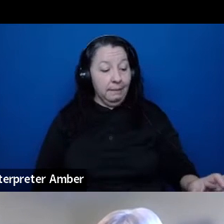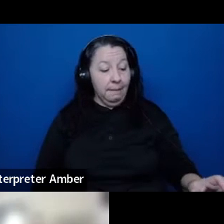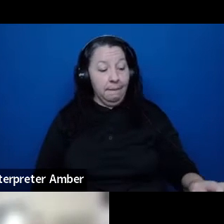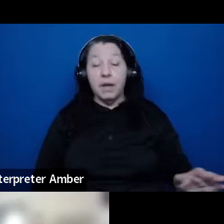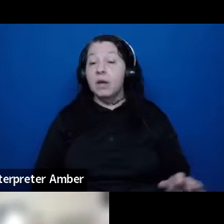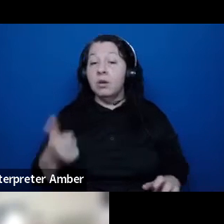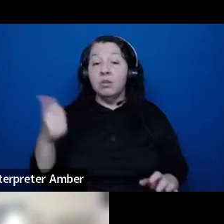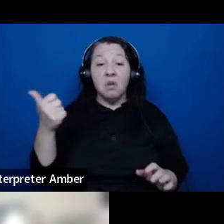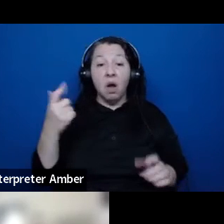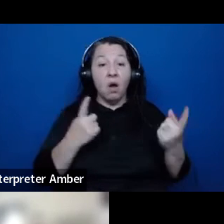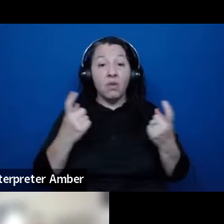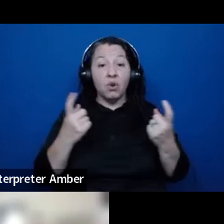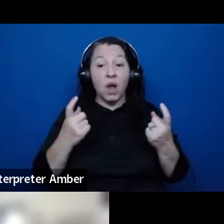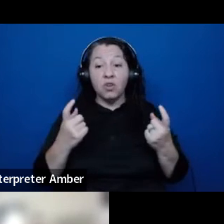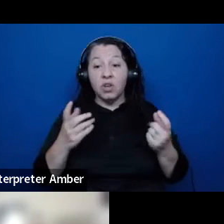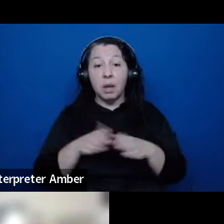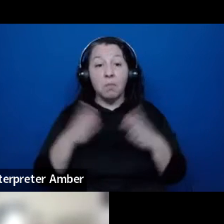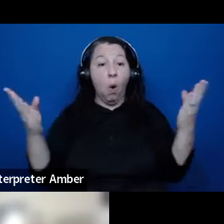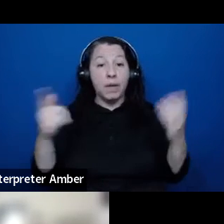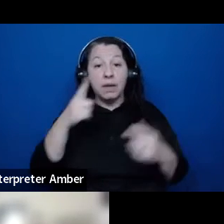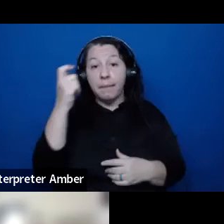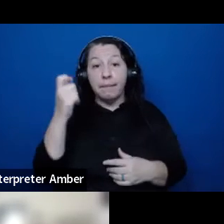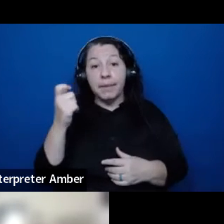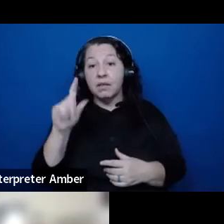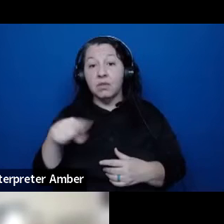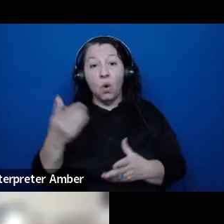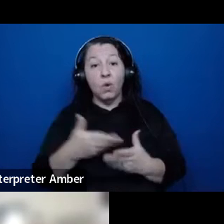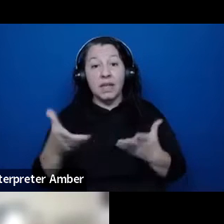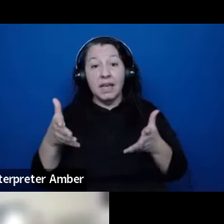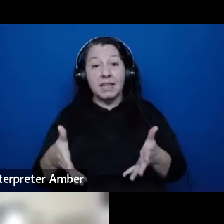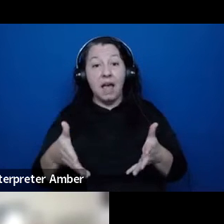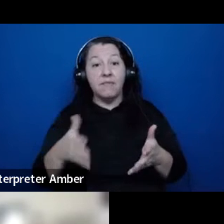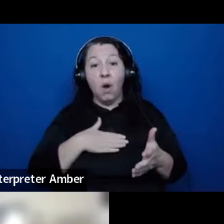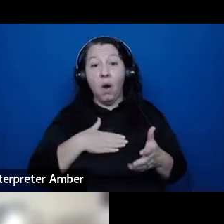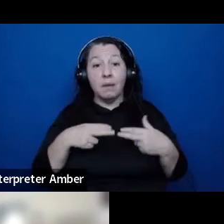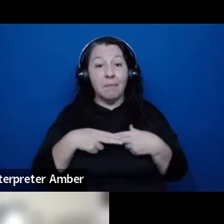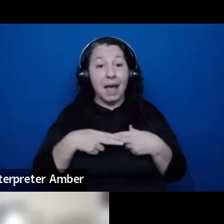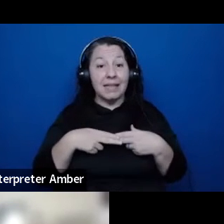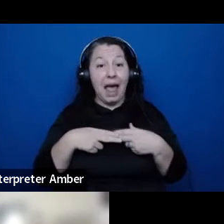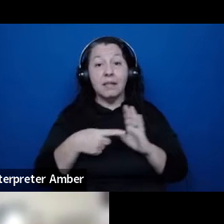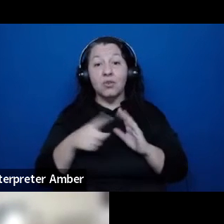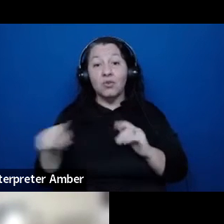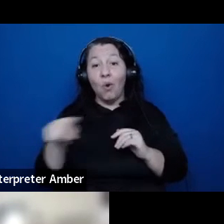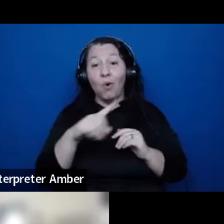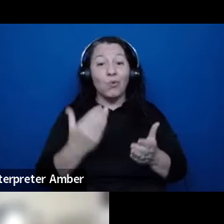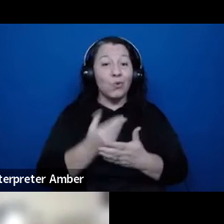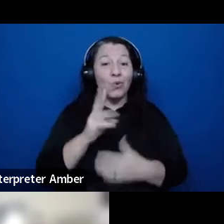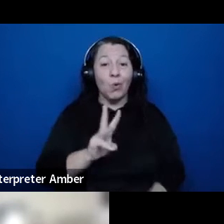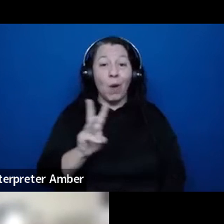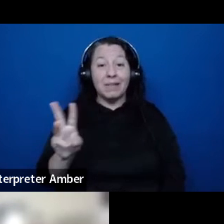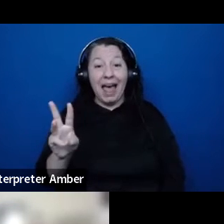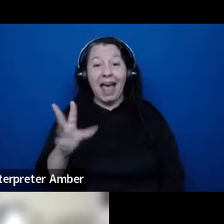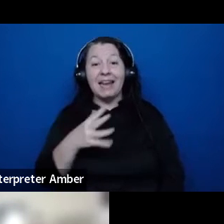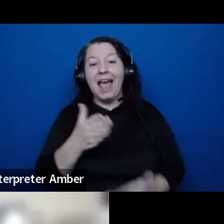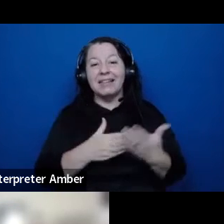Is there other questions? I'm kind of opening it up because the only thing left I have on my slides is to show you our new website and some dates,